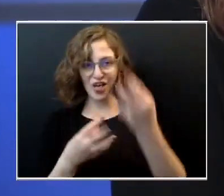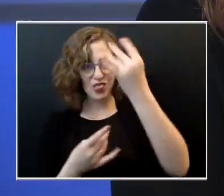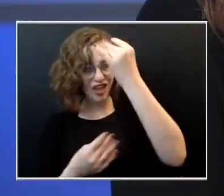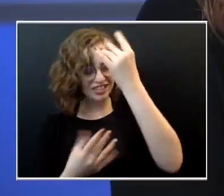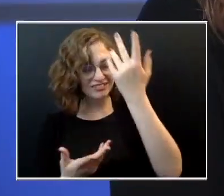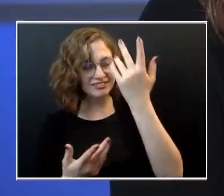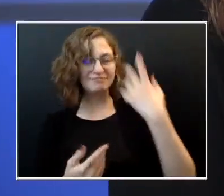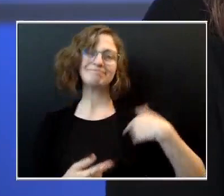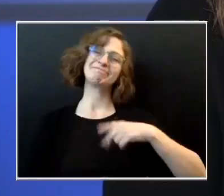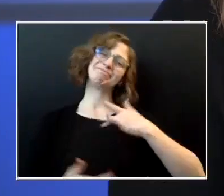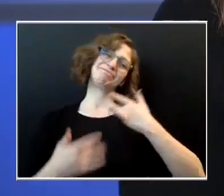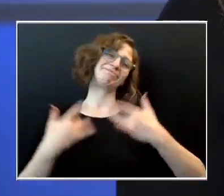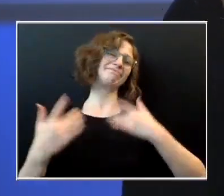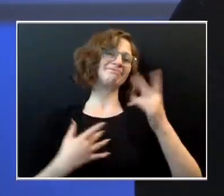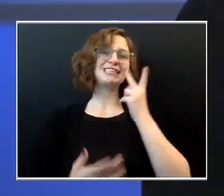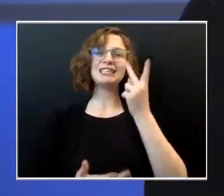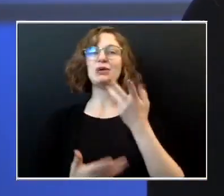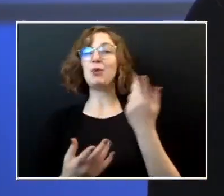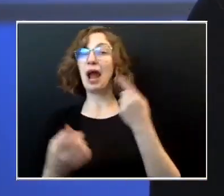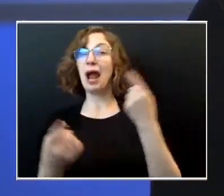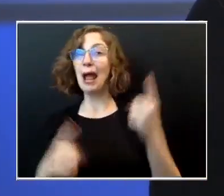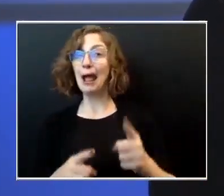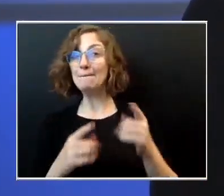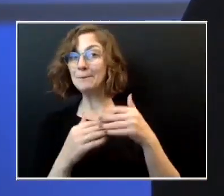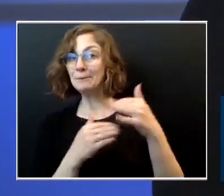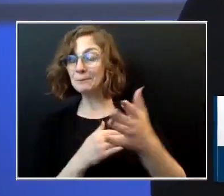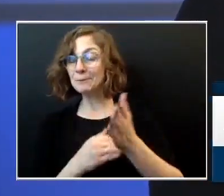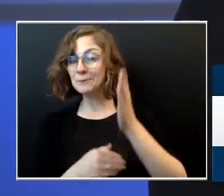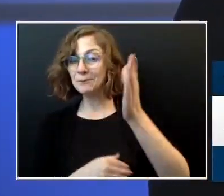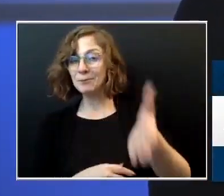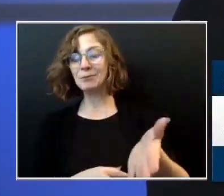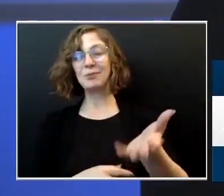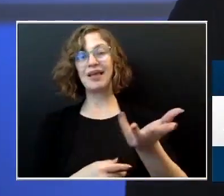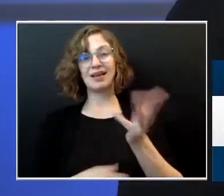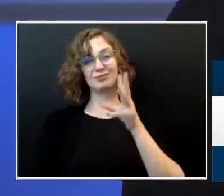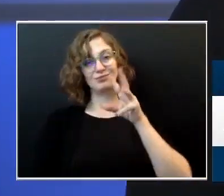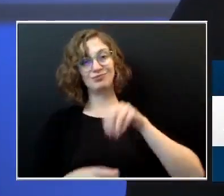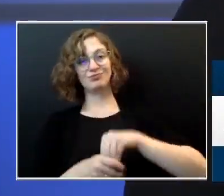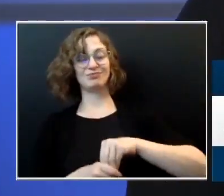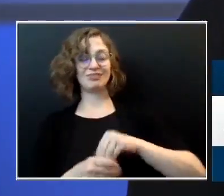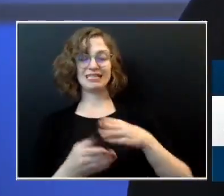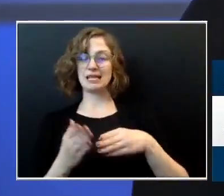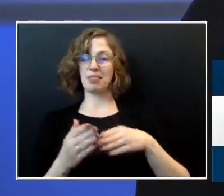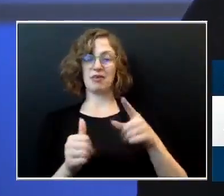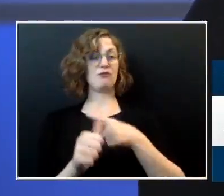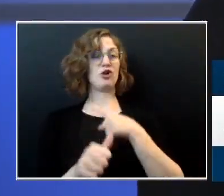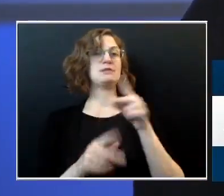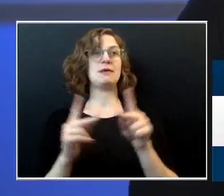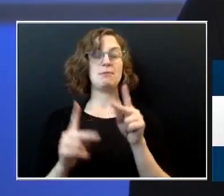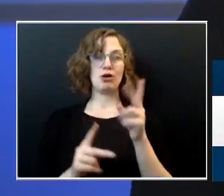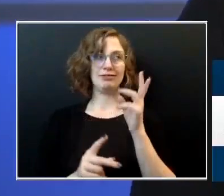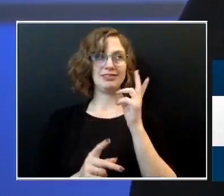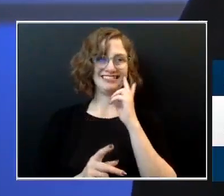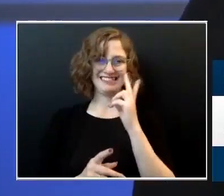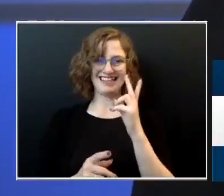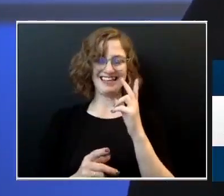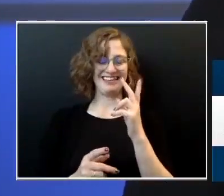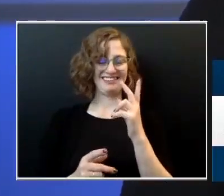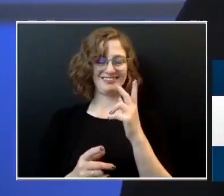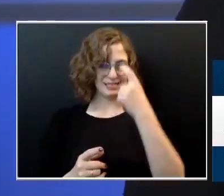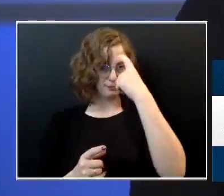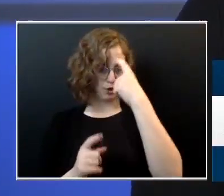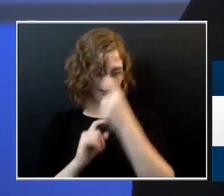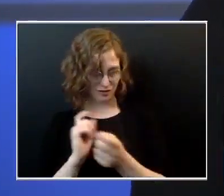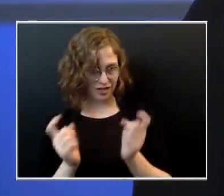takes us and be really among the first to quantify some of these changes in the brain. We're also going to look at some blood biomarkers. We have the benefit